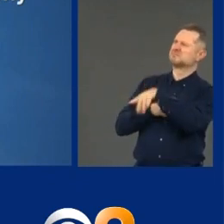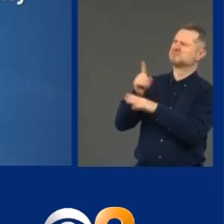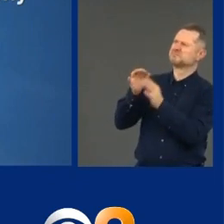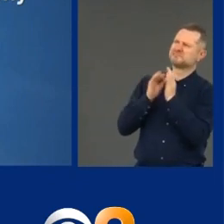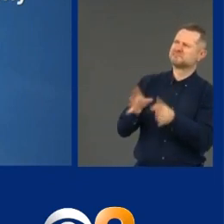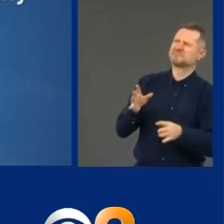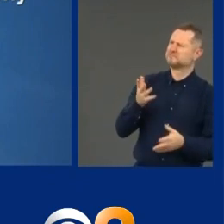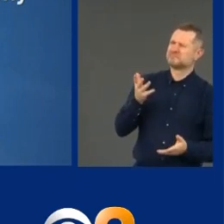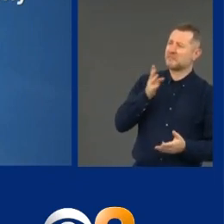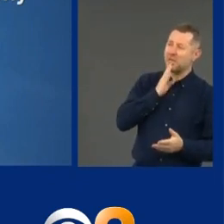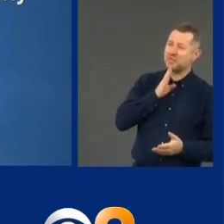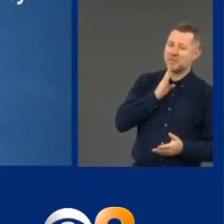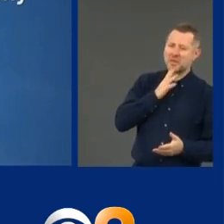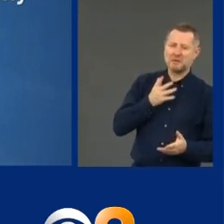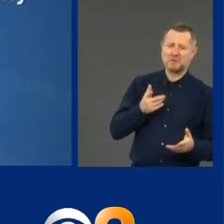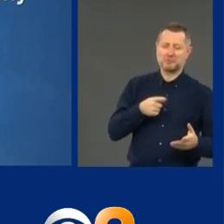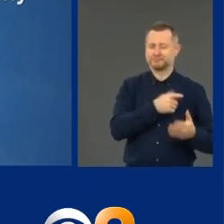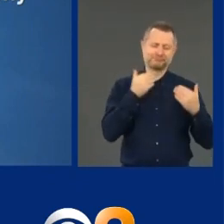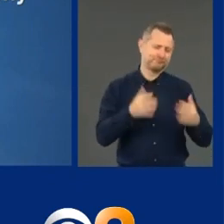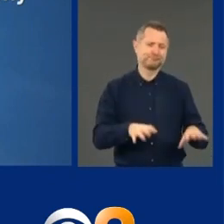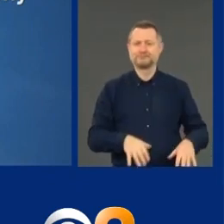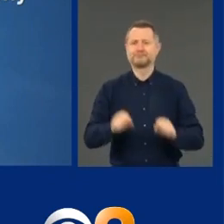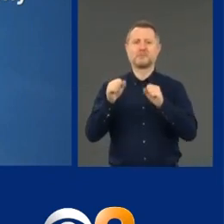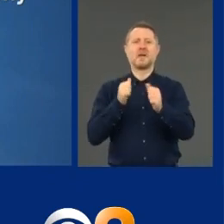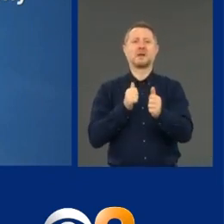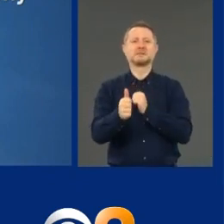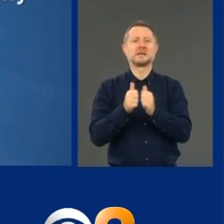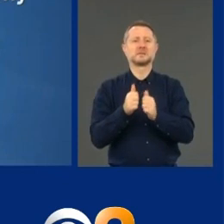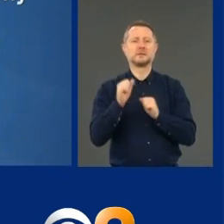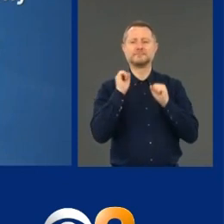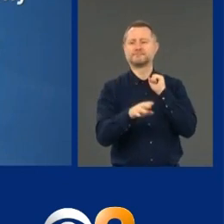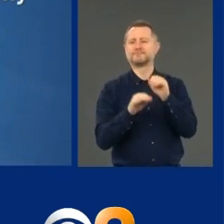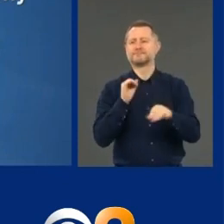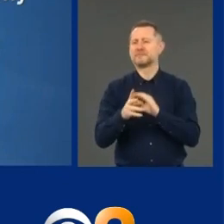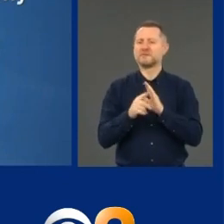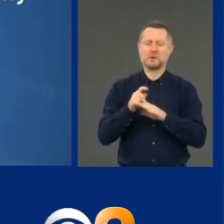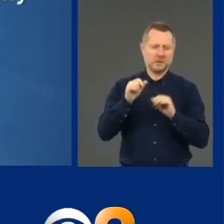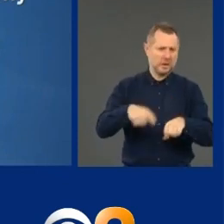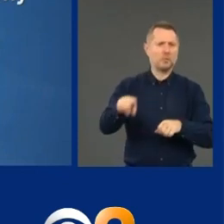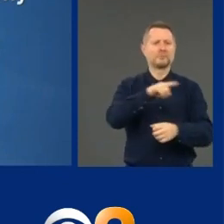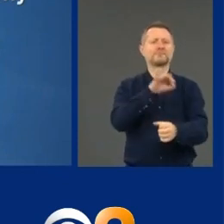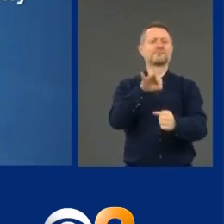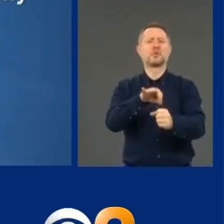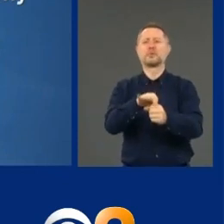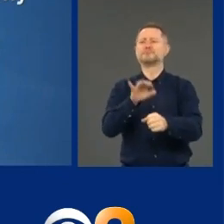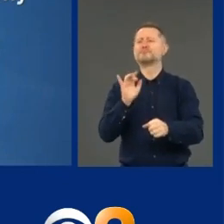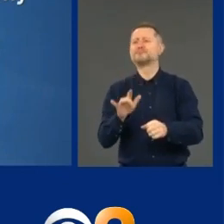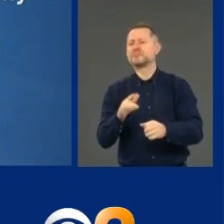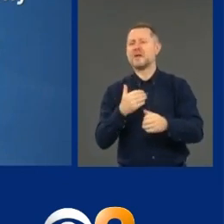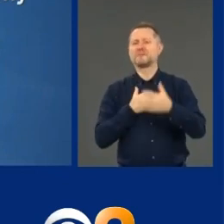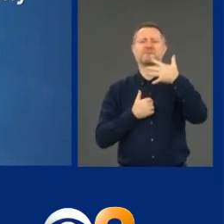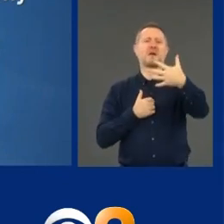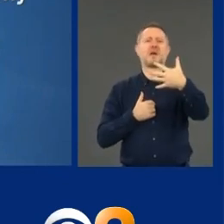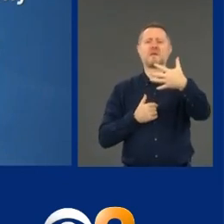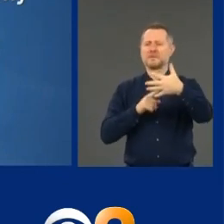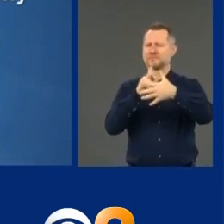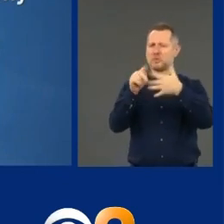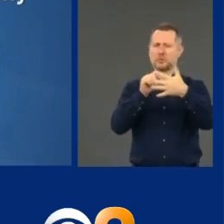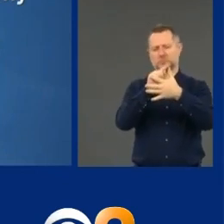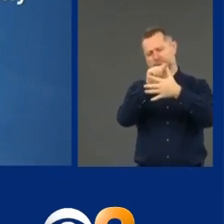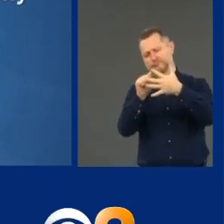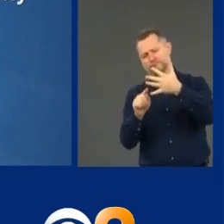But that competition is now open, and we have people voting on the 5 finalists,